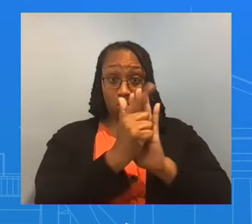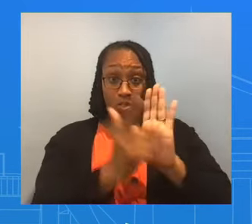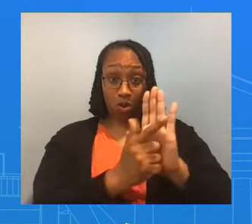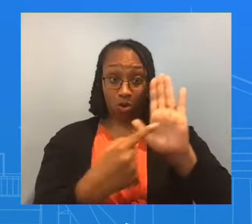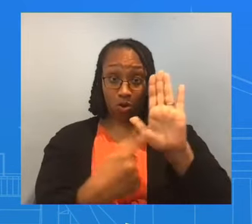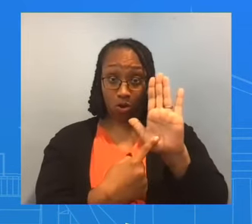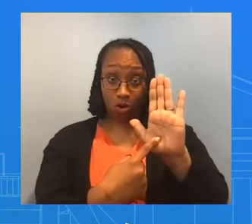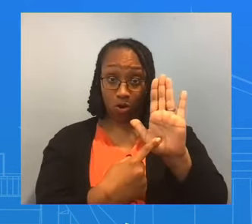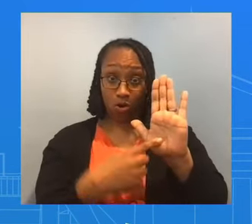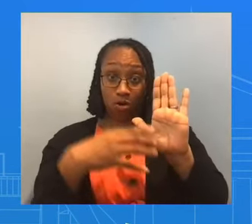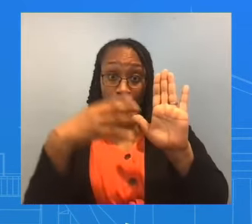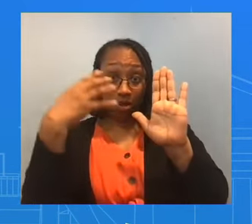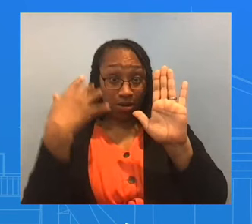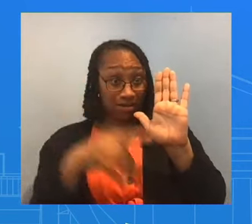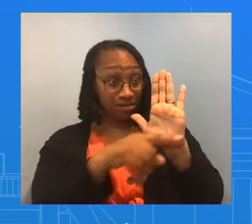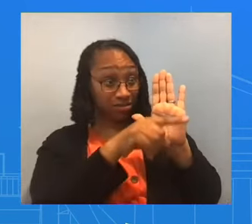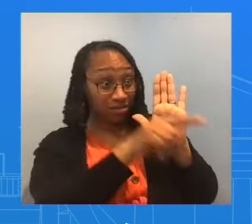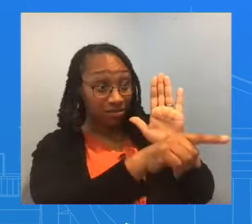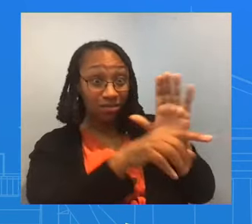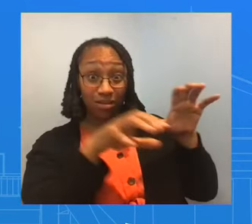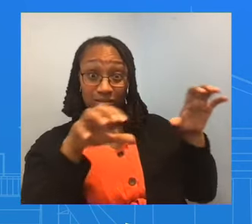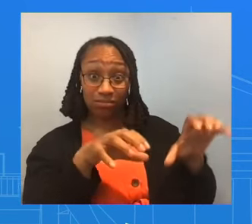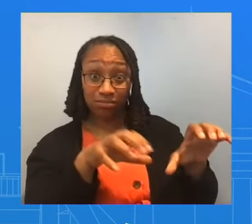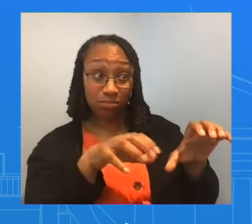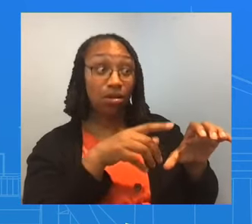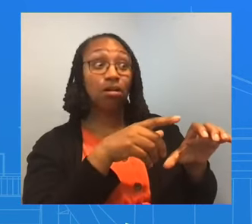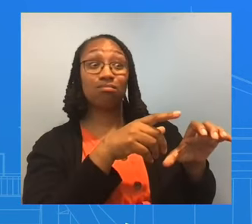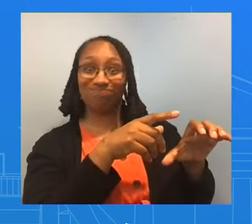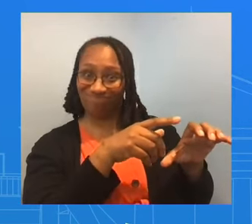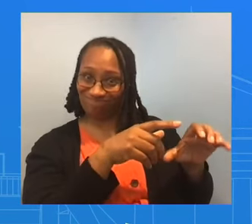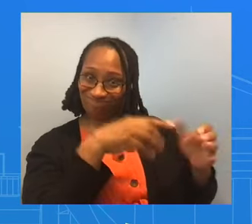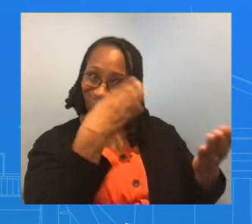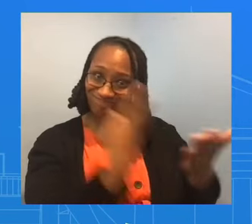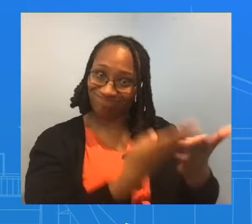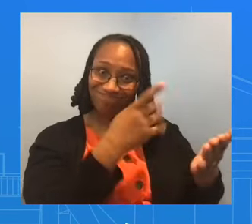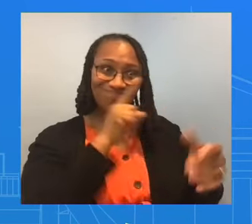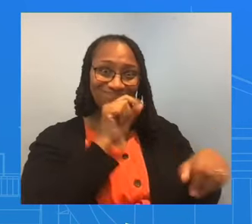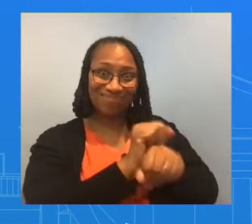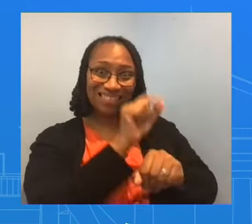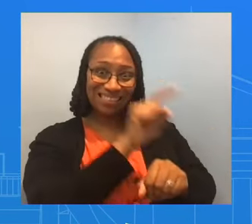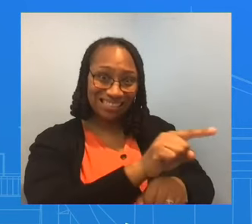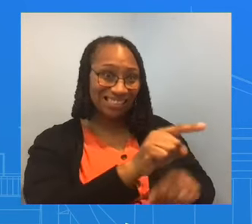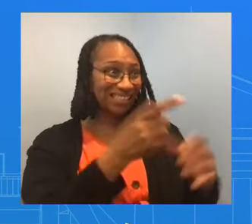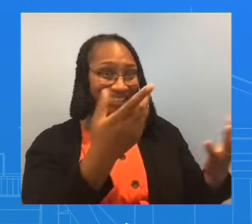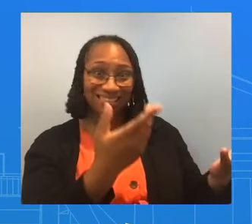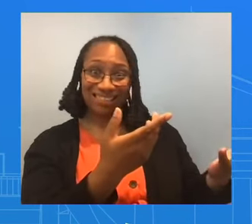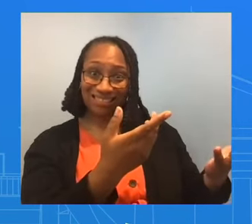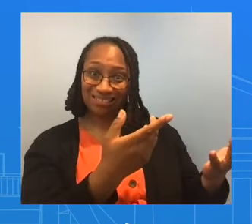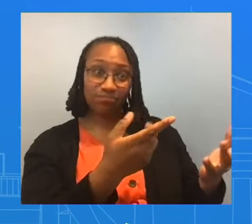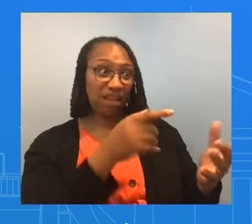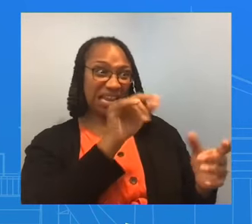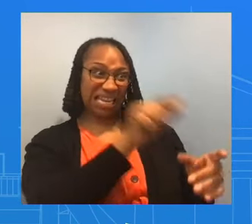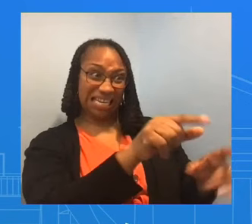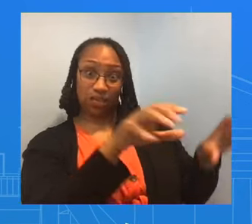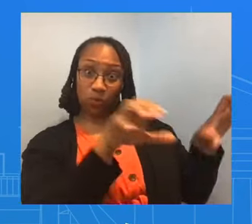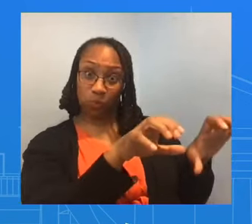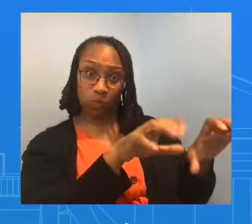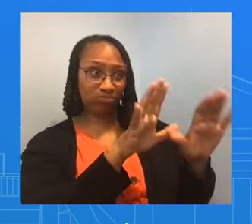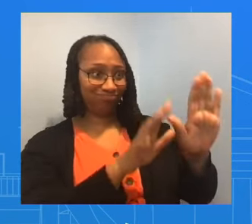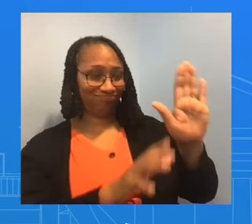that the Department of Justice is truly independent. And and he said that during the campaign, he's